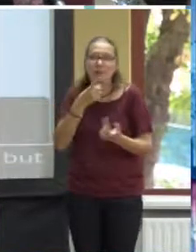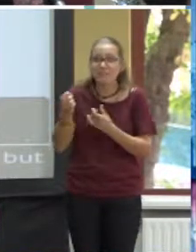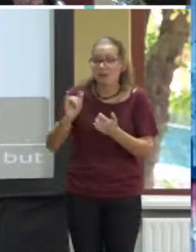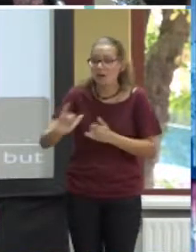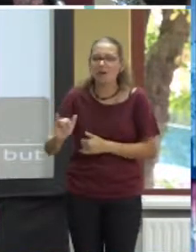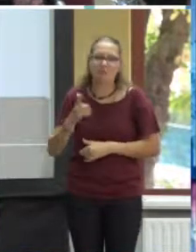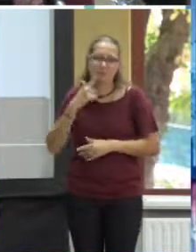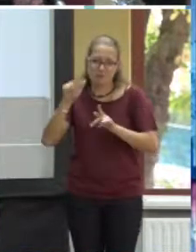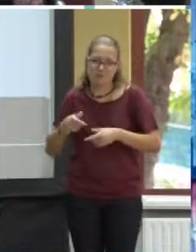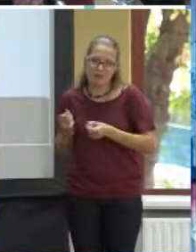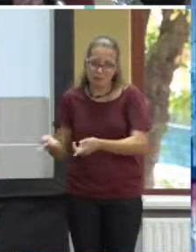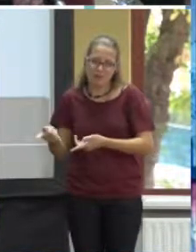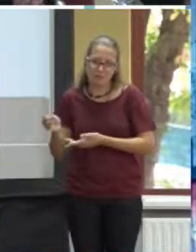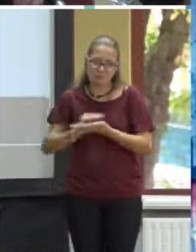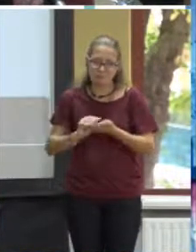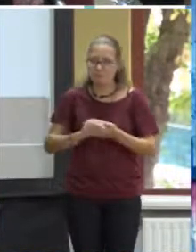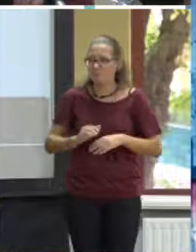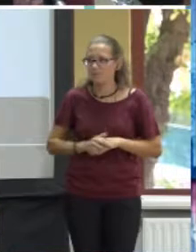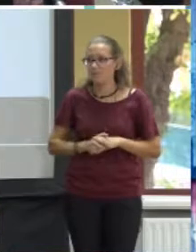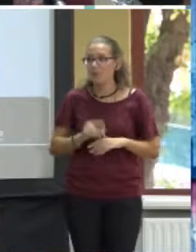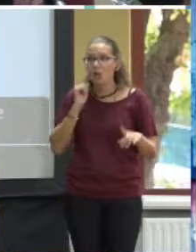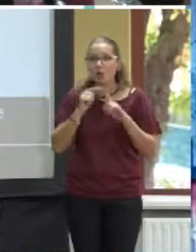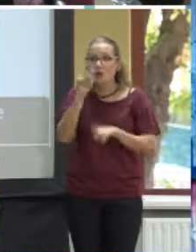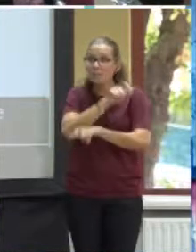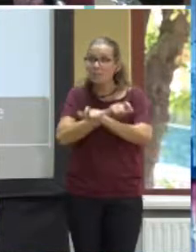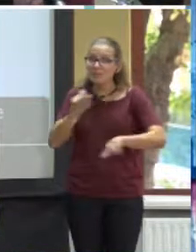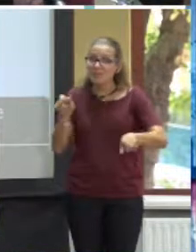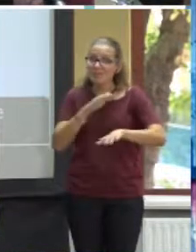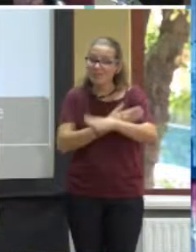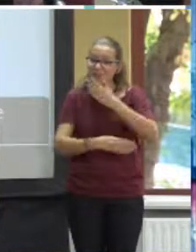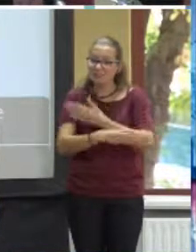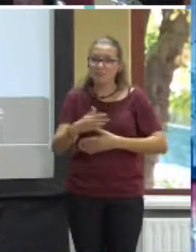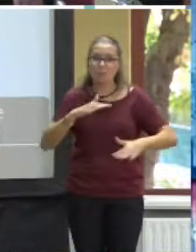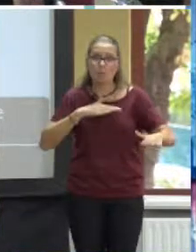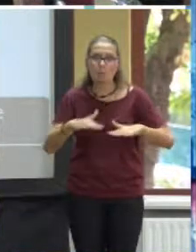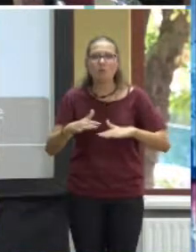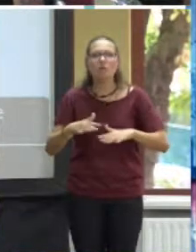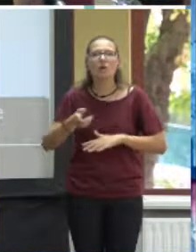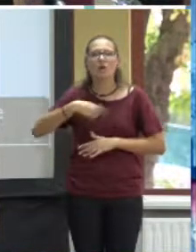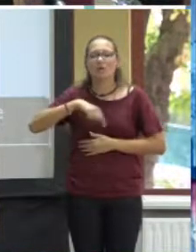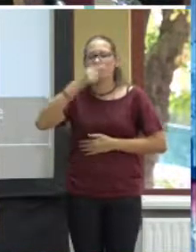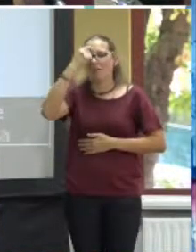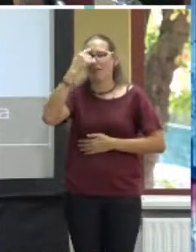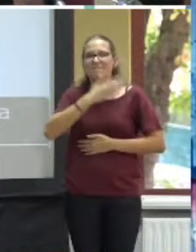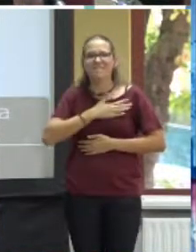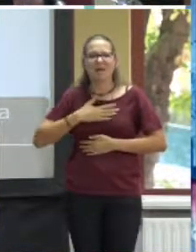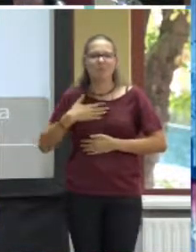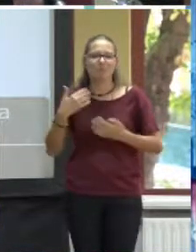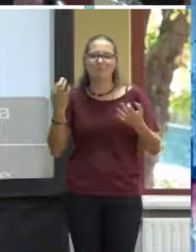For people with motor impairments, we did adequate signaling so that they